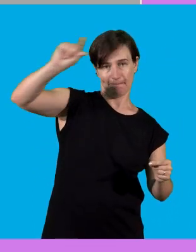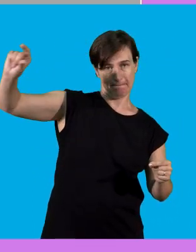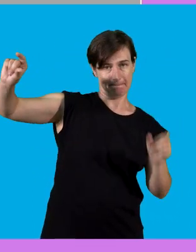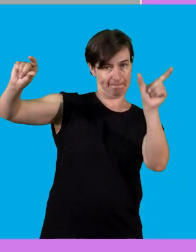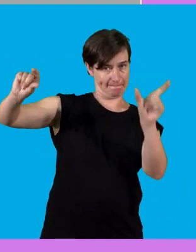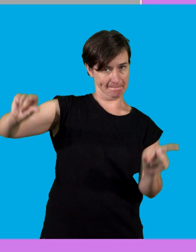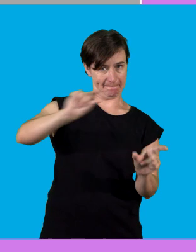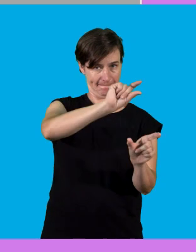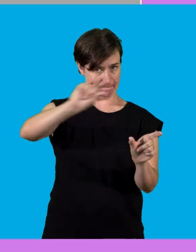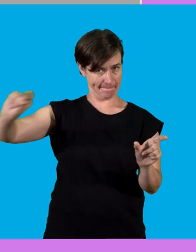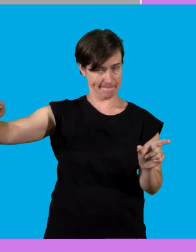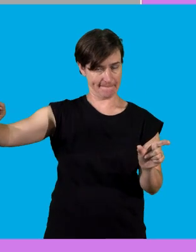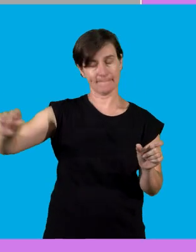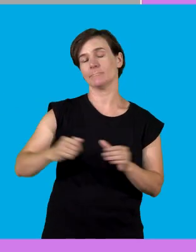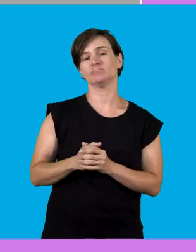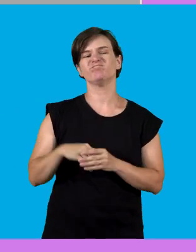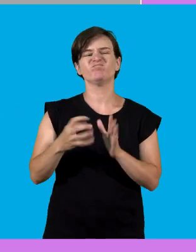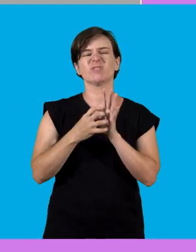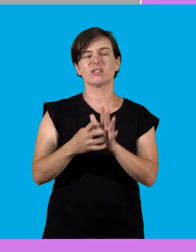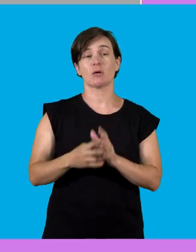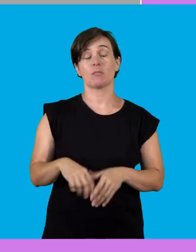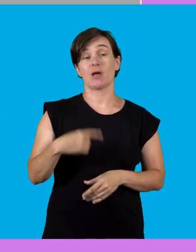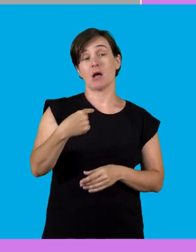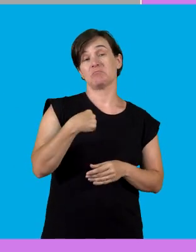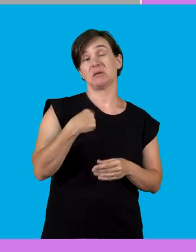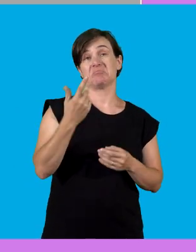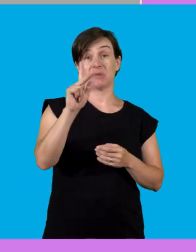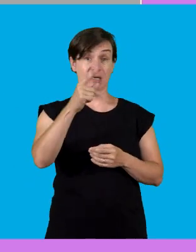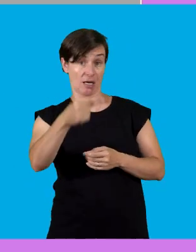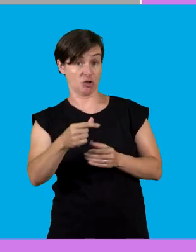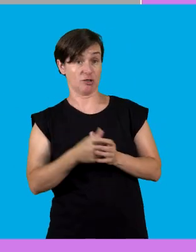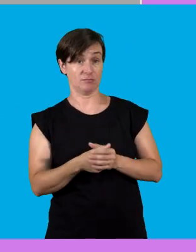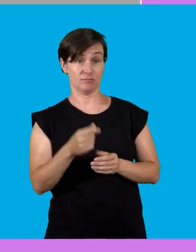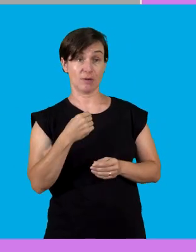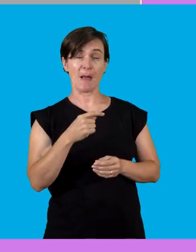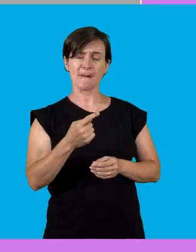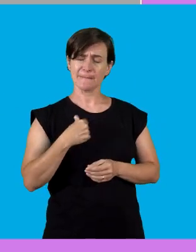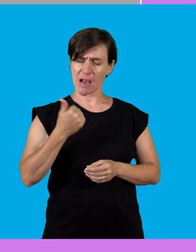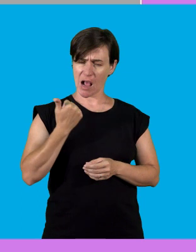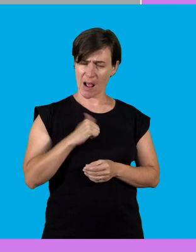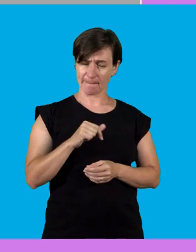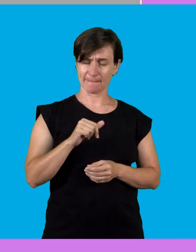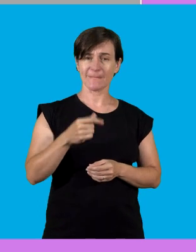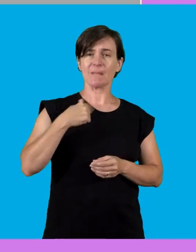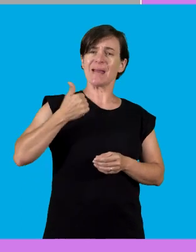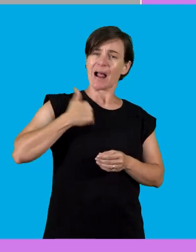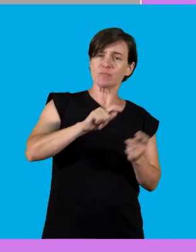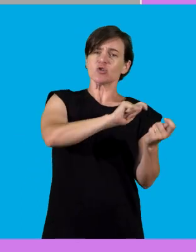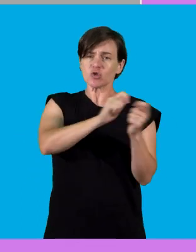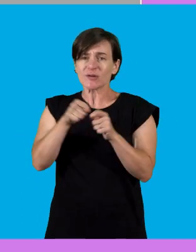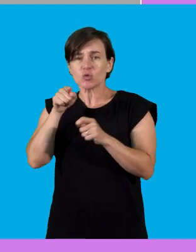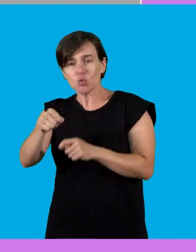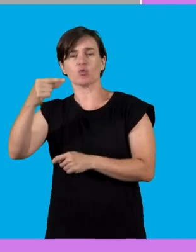at example, I am at kilograms. I want to go to